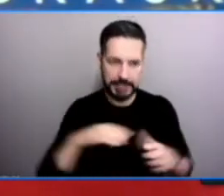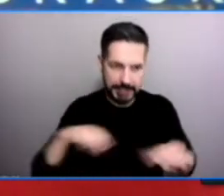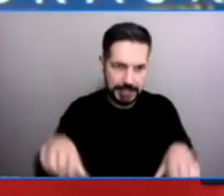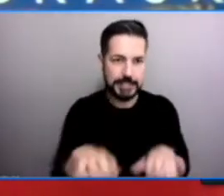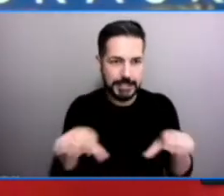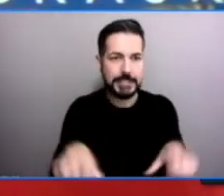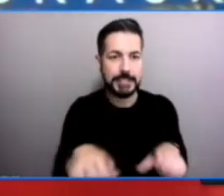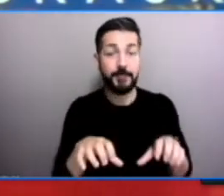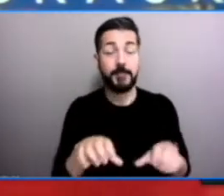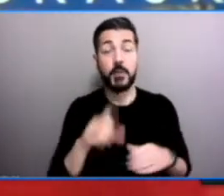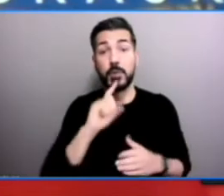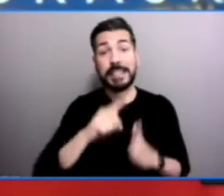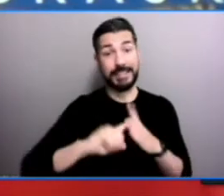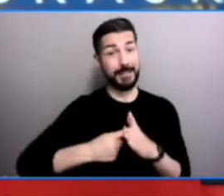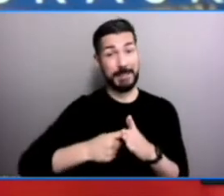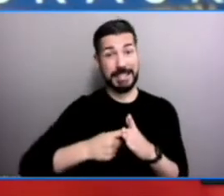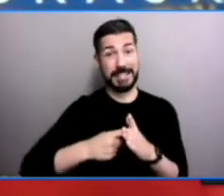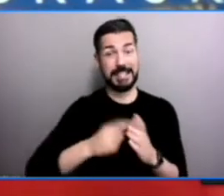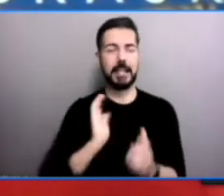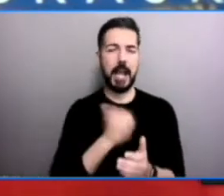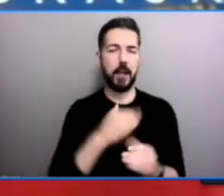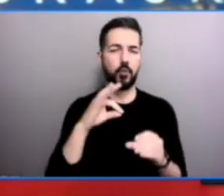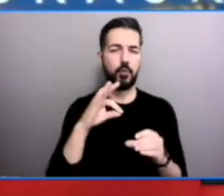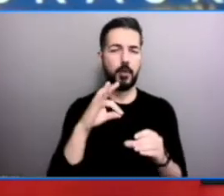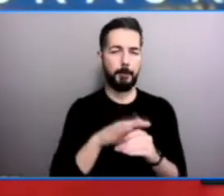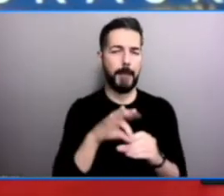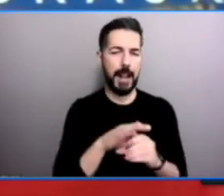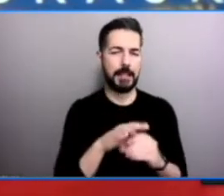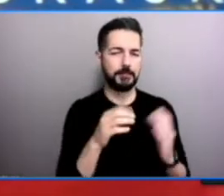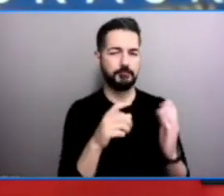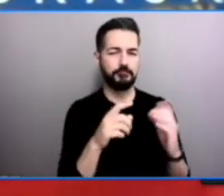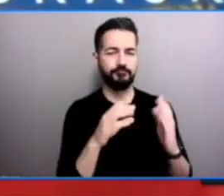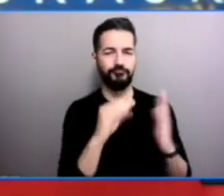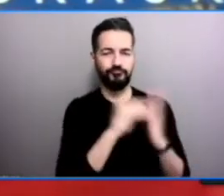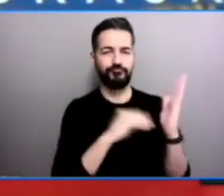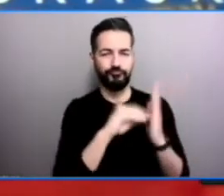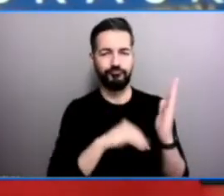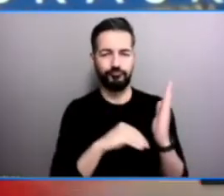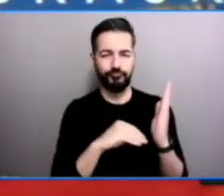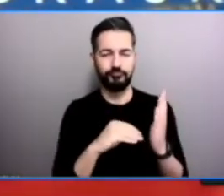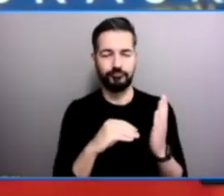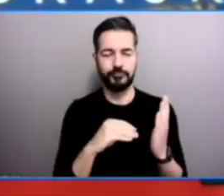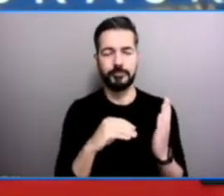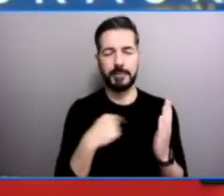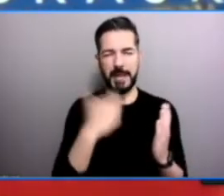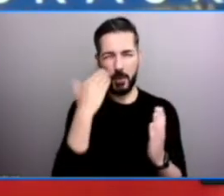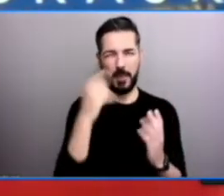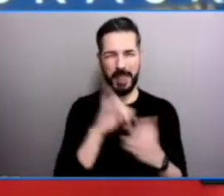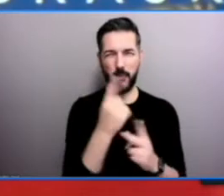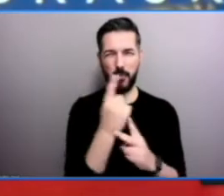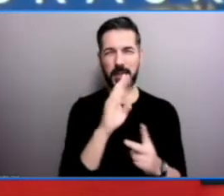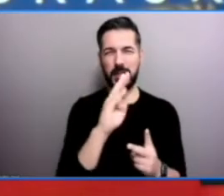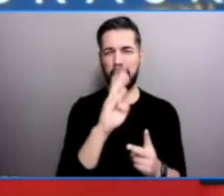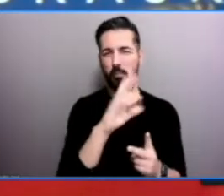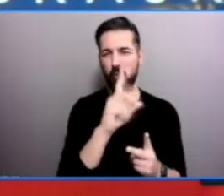who's watching this is if you have resources, if you have an investment you can make it in Nebraska,